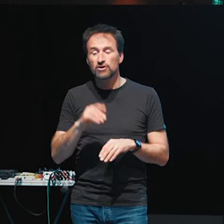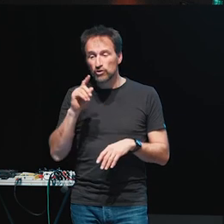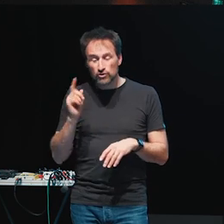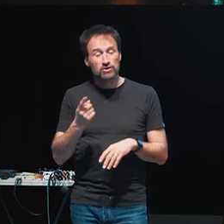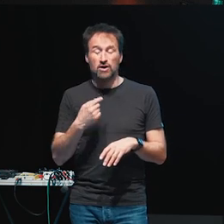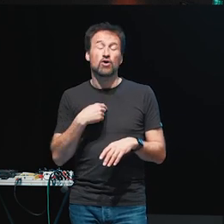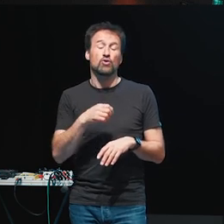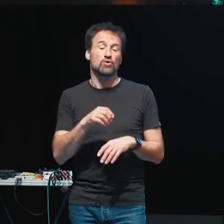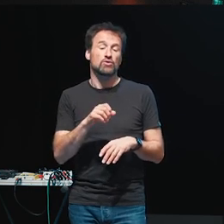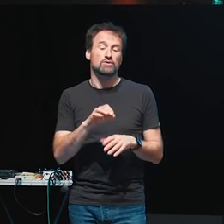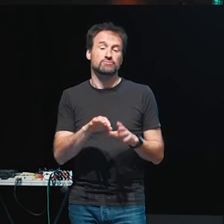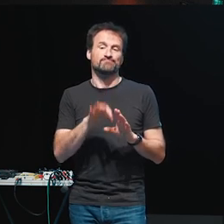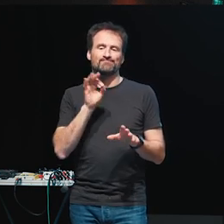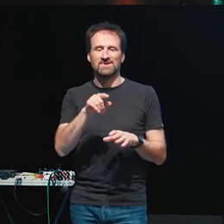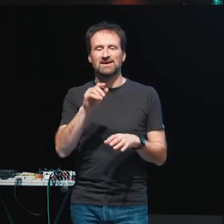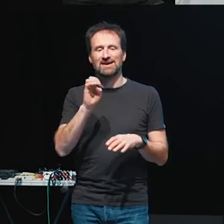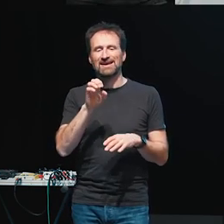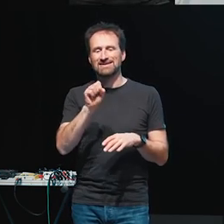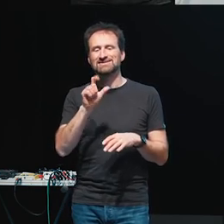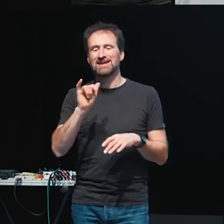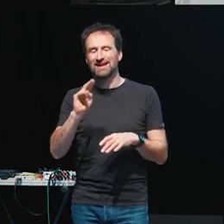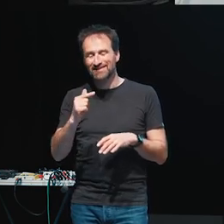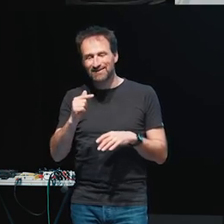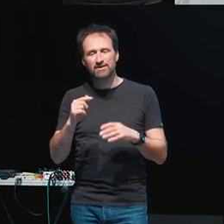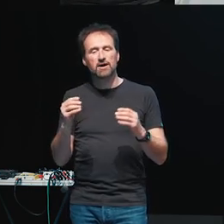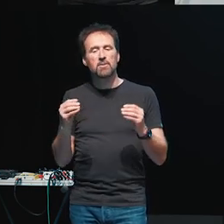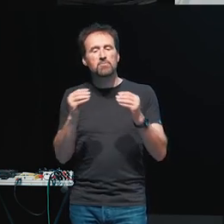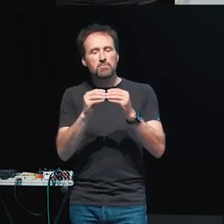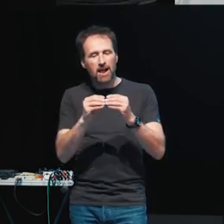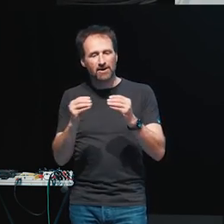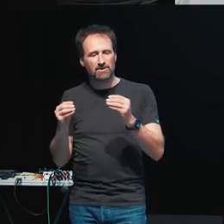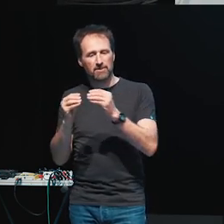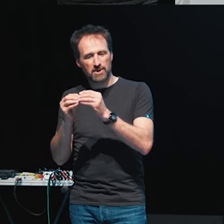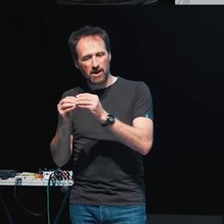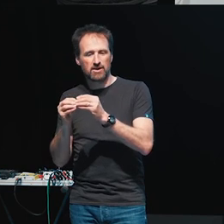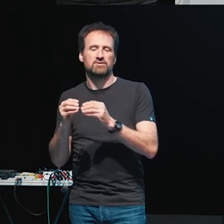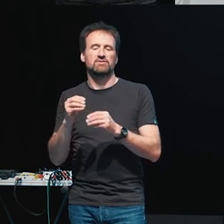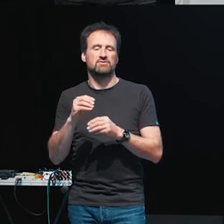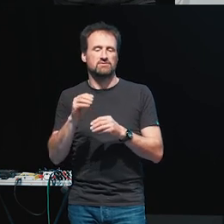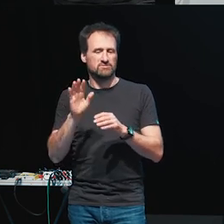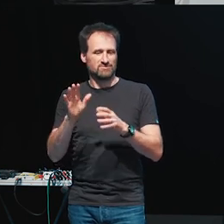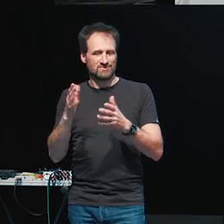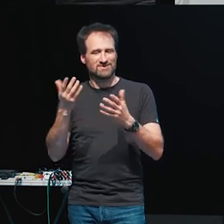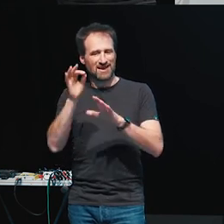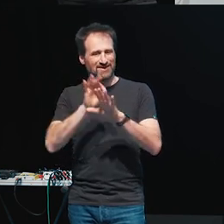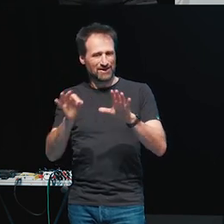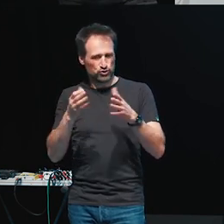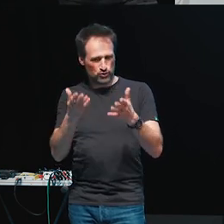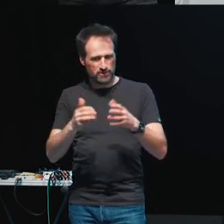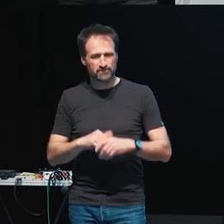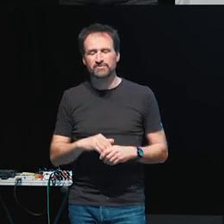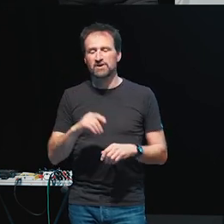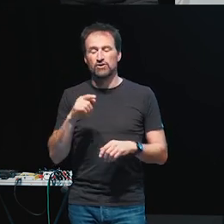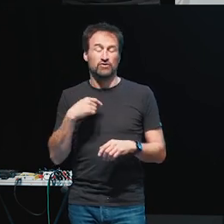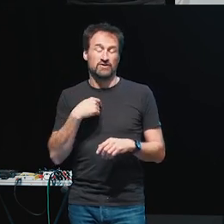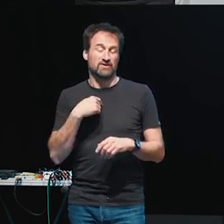advantage of ESLint pluggable nature, and we are writing a lot of custom ESLint rules that are doing a lot of magic